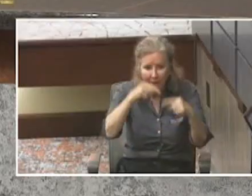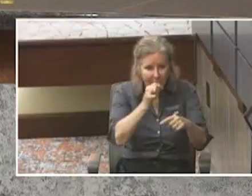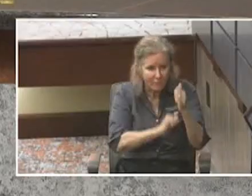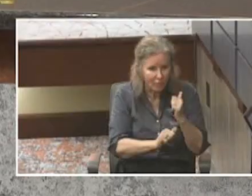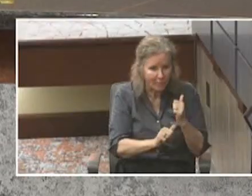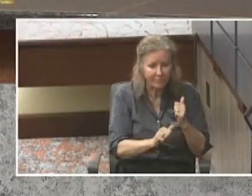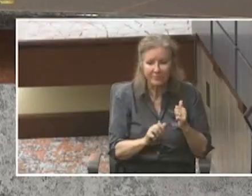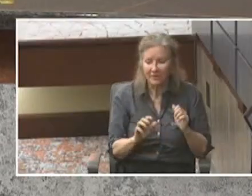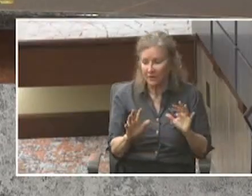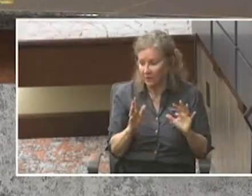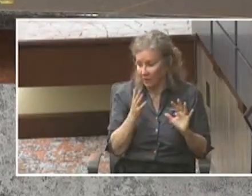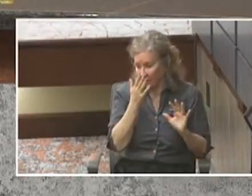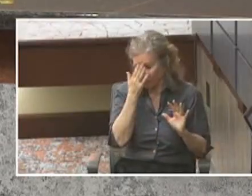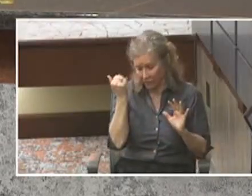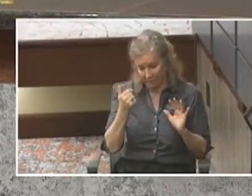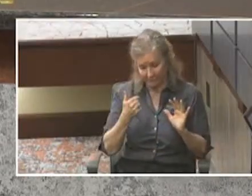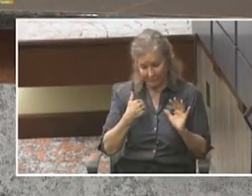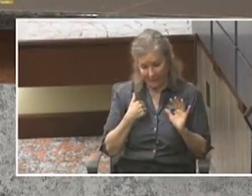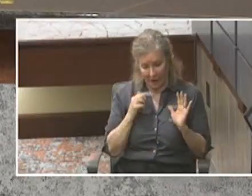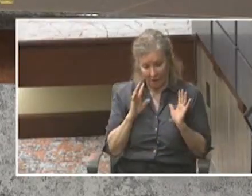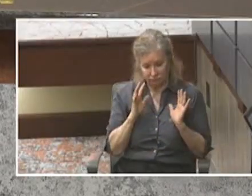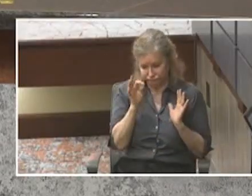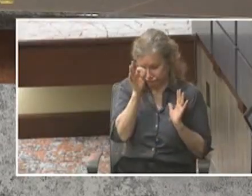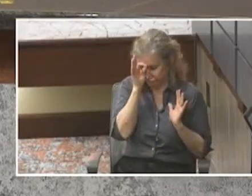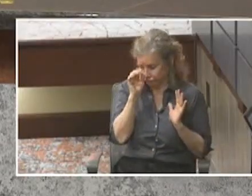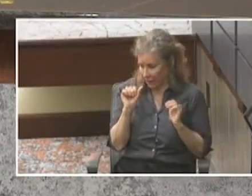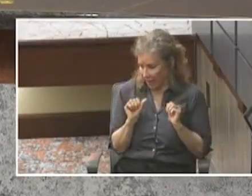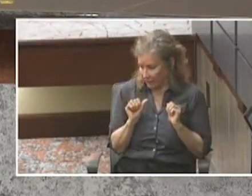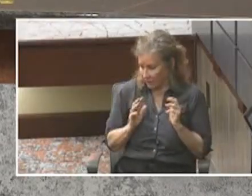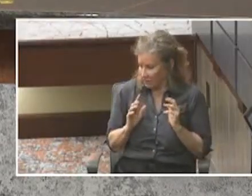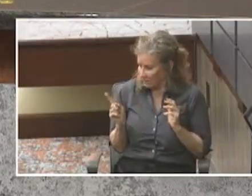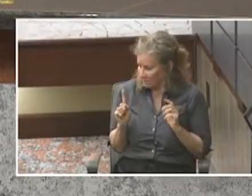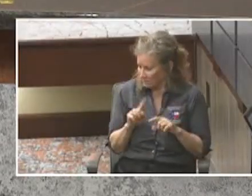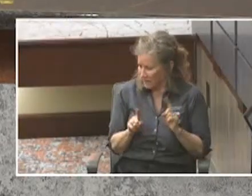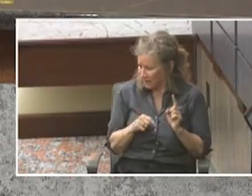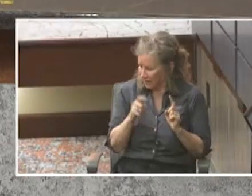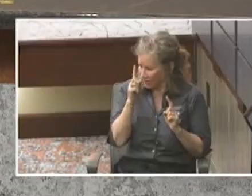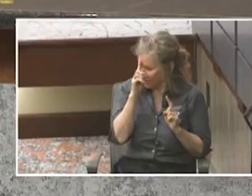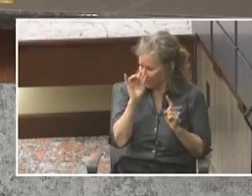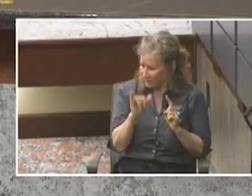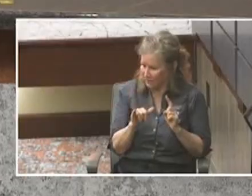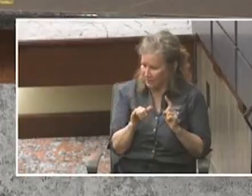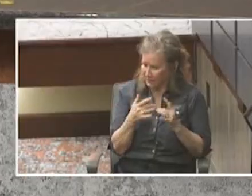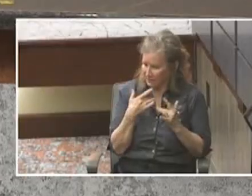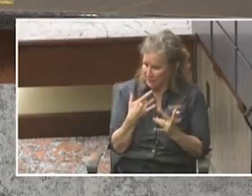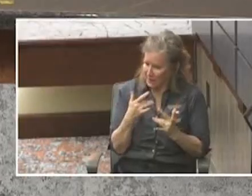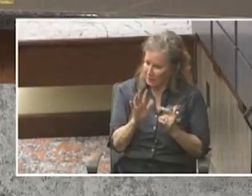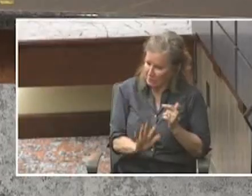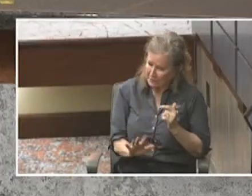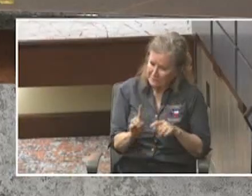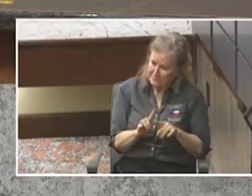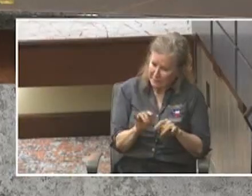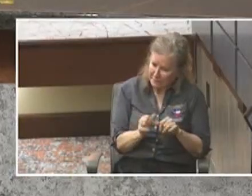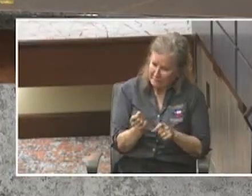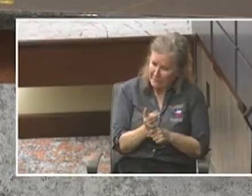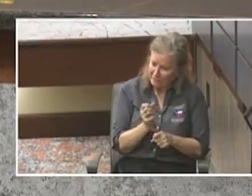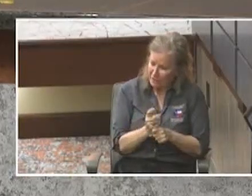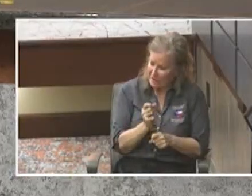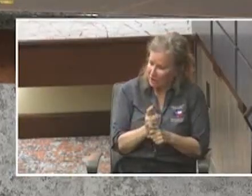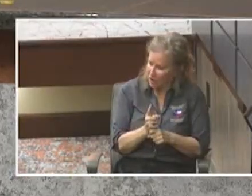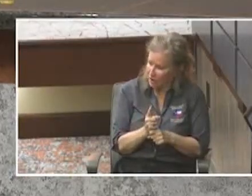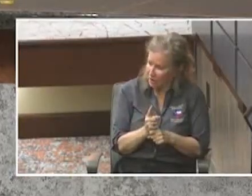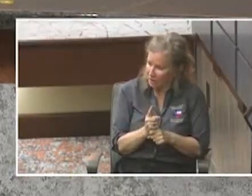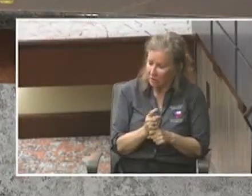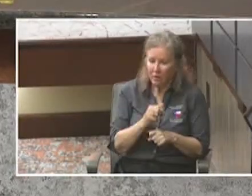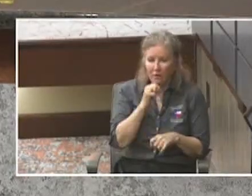Forgive my athletic ignorance, but I mean, aren't they typically about the same annually? So like, it's not like,